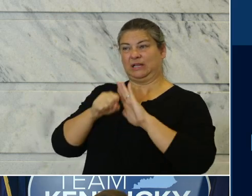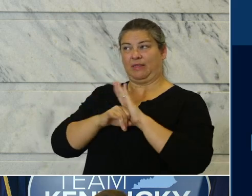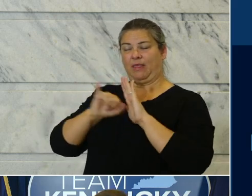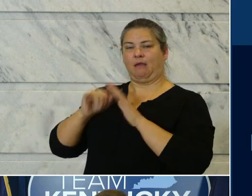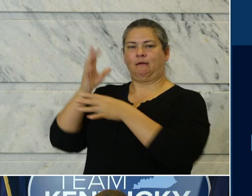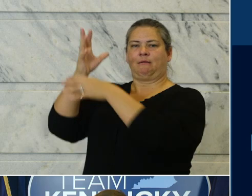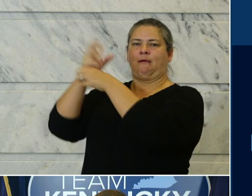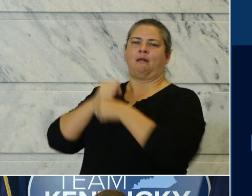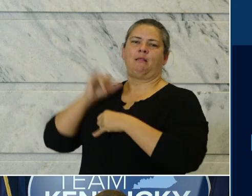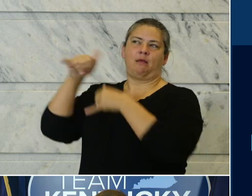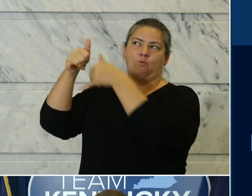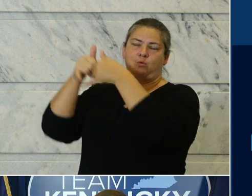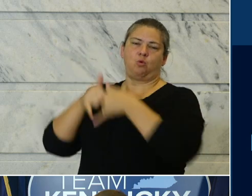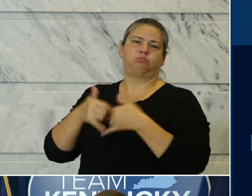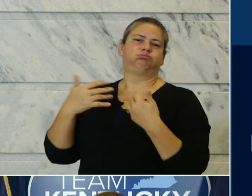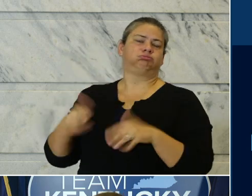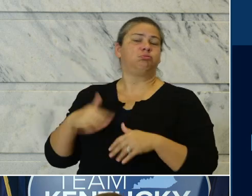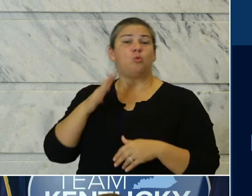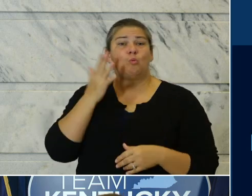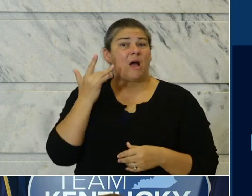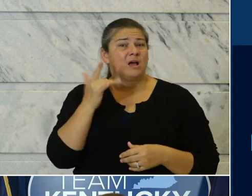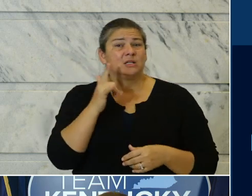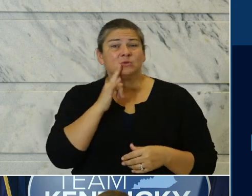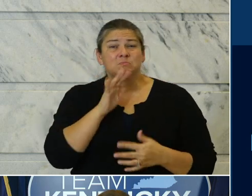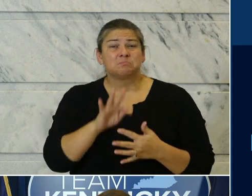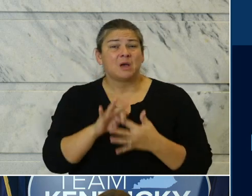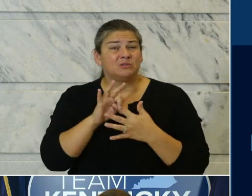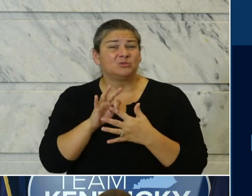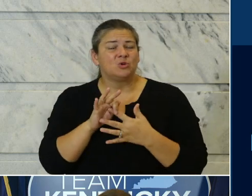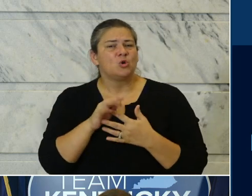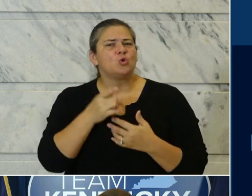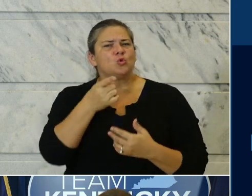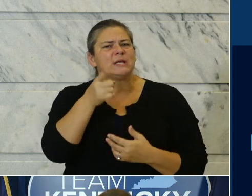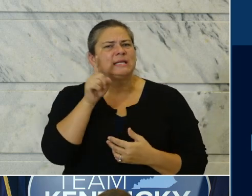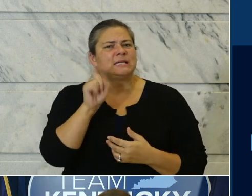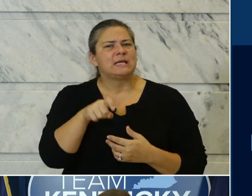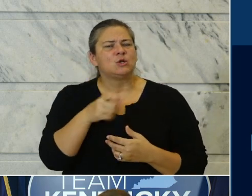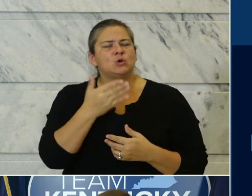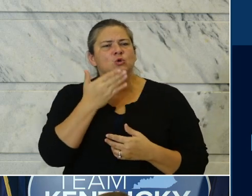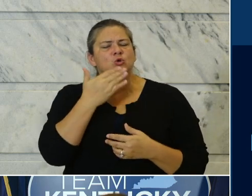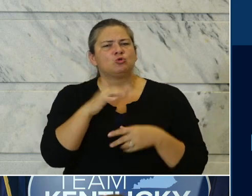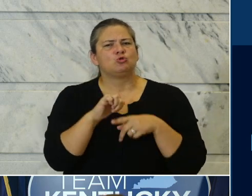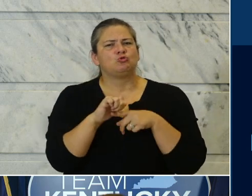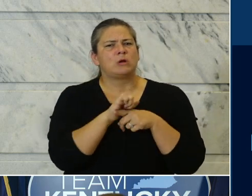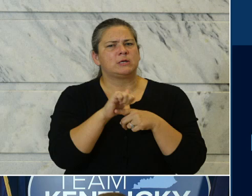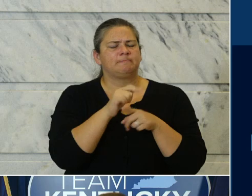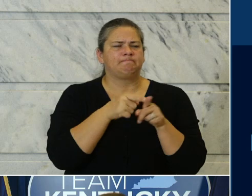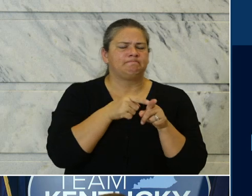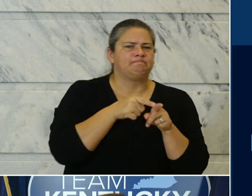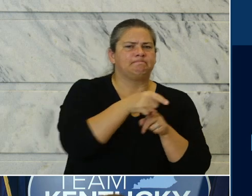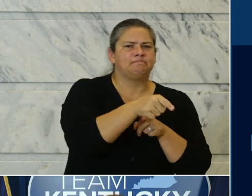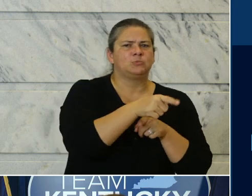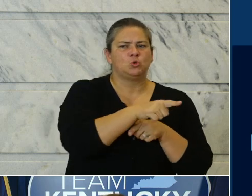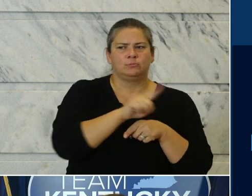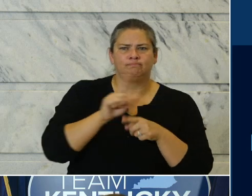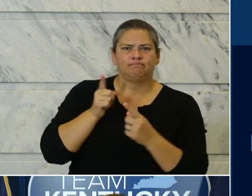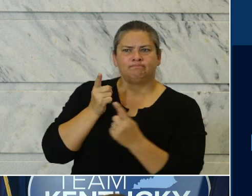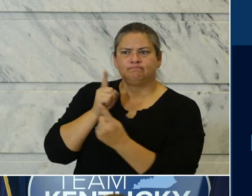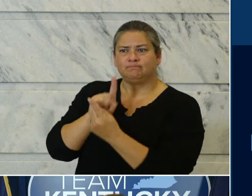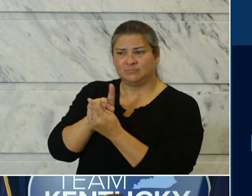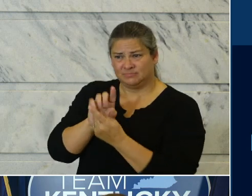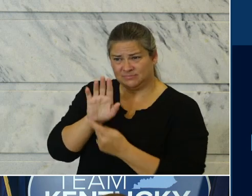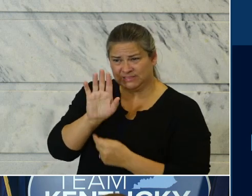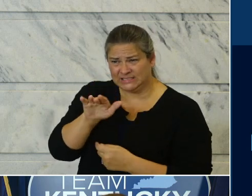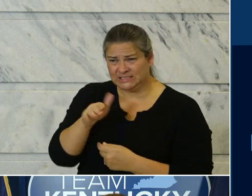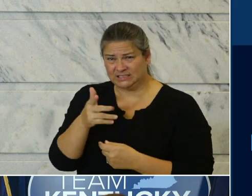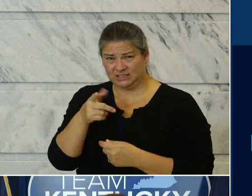really need specialized training to talk to an individual that may not even think in some instances that they are a victim, and understanding that